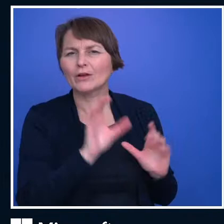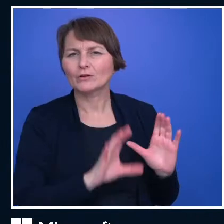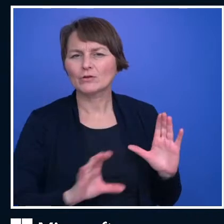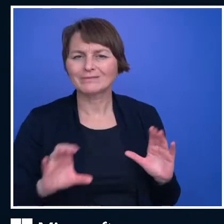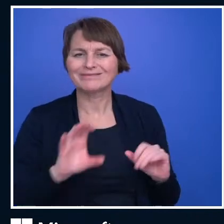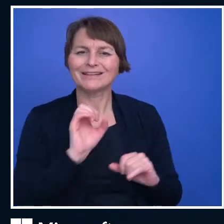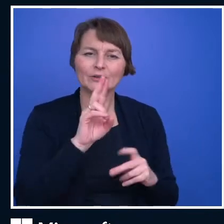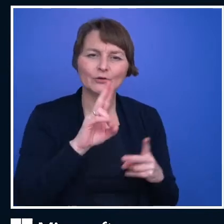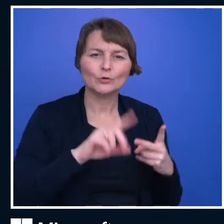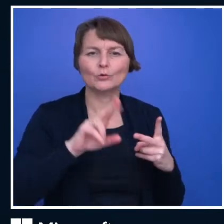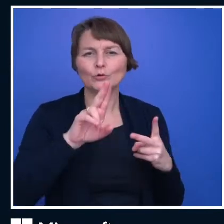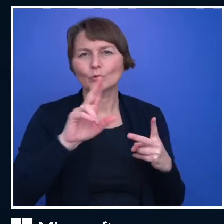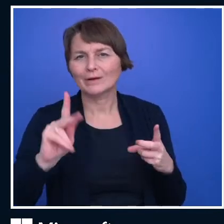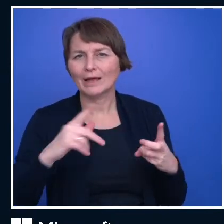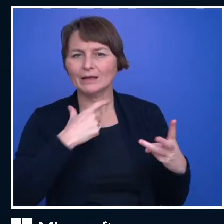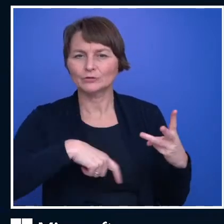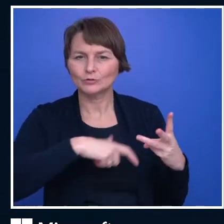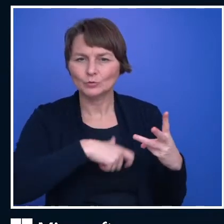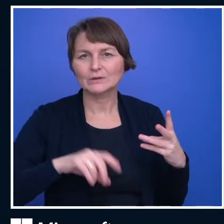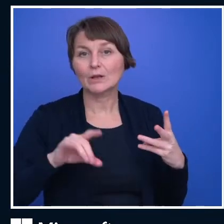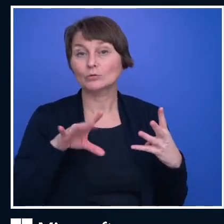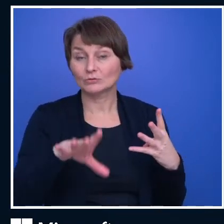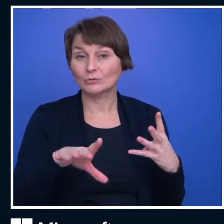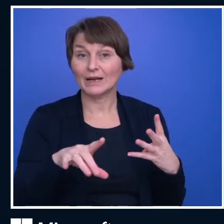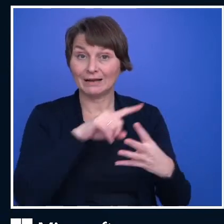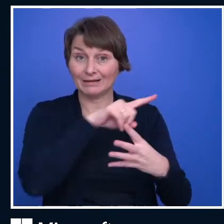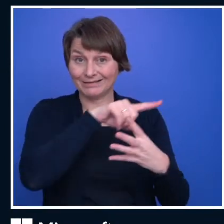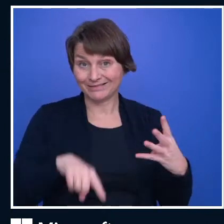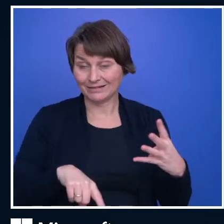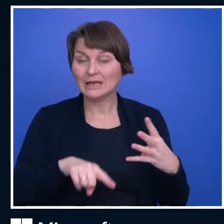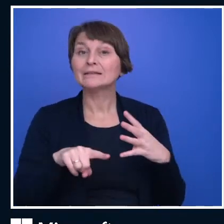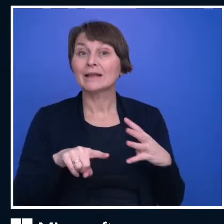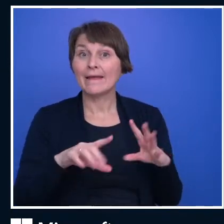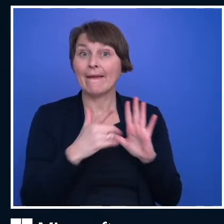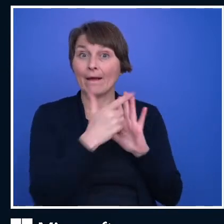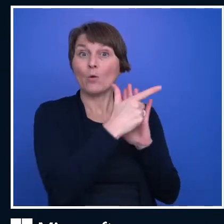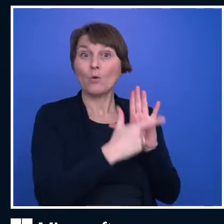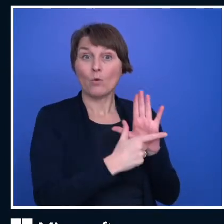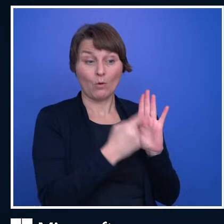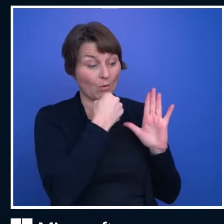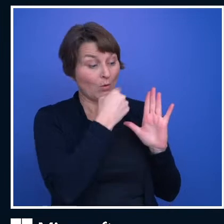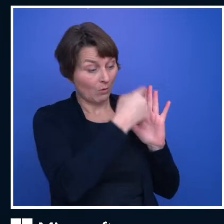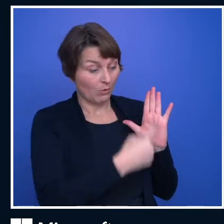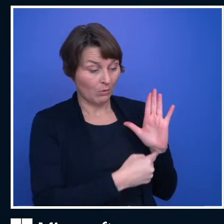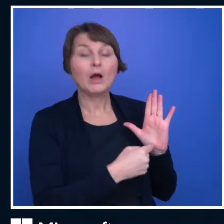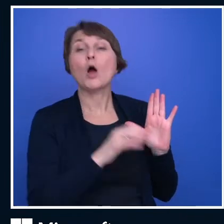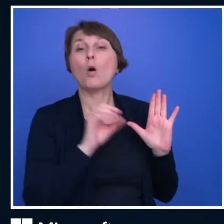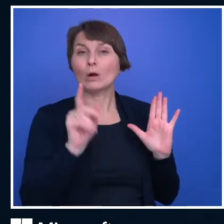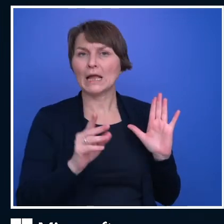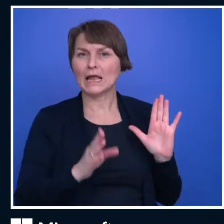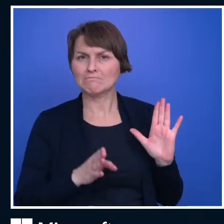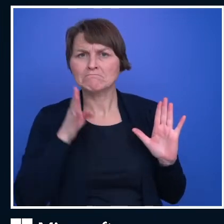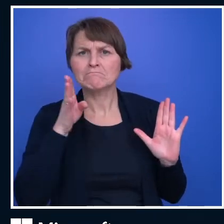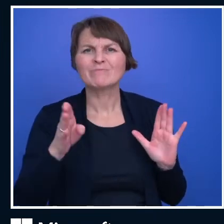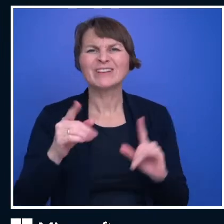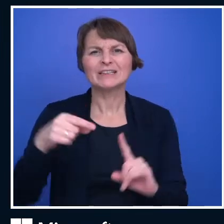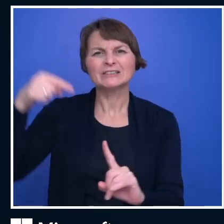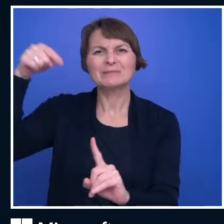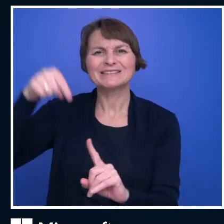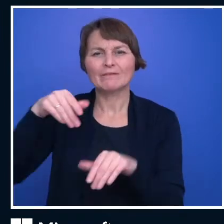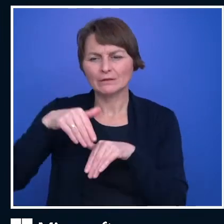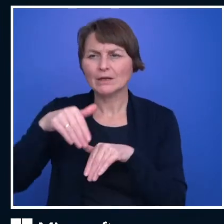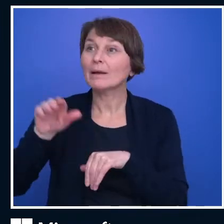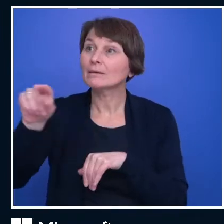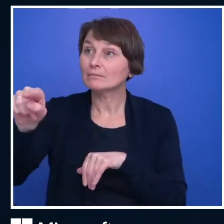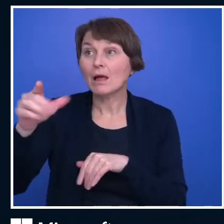Australia. Again, only those countries have laws that allow us to go to the specific database and say, I would like to